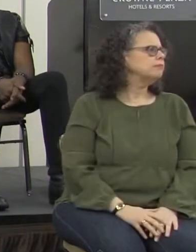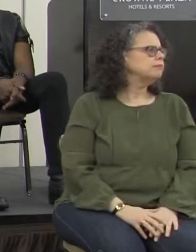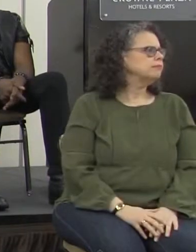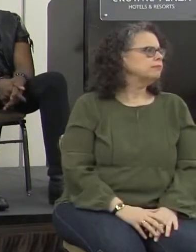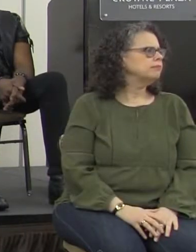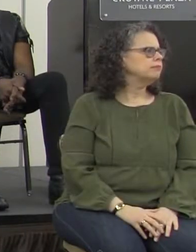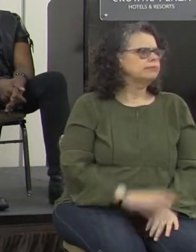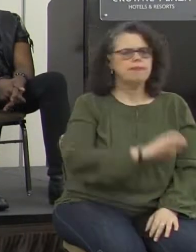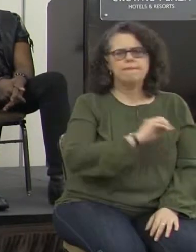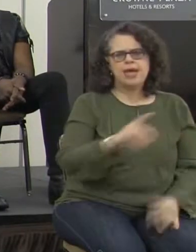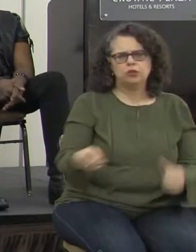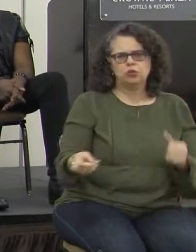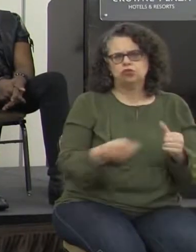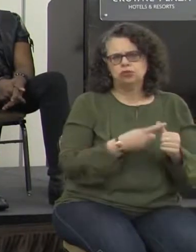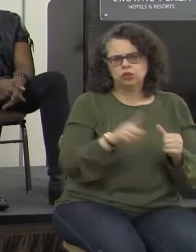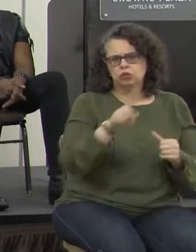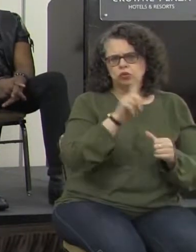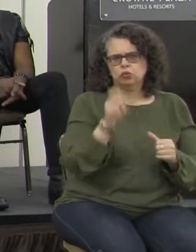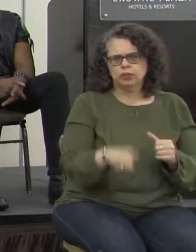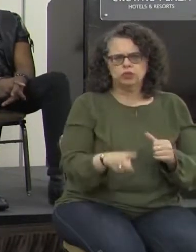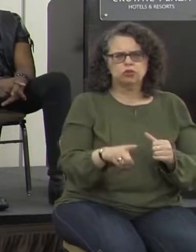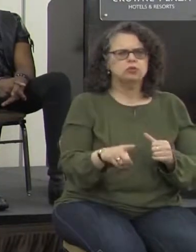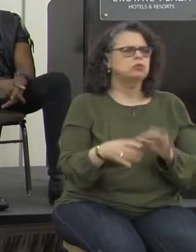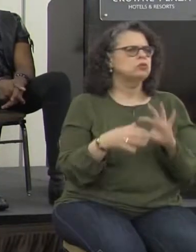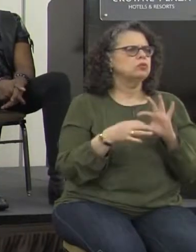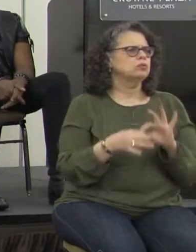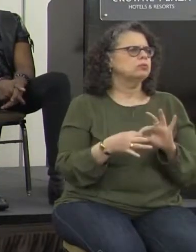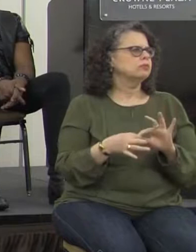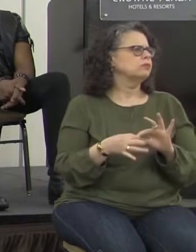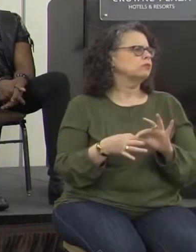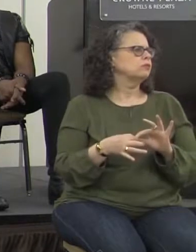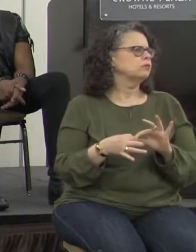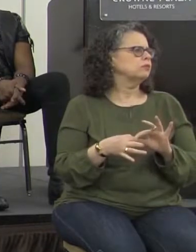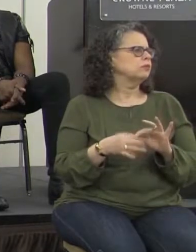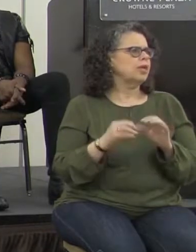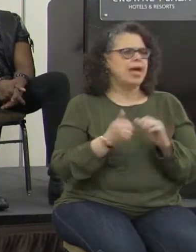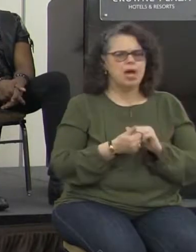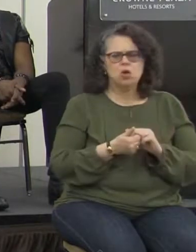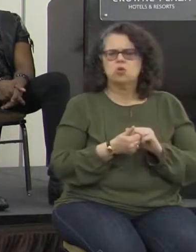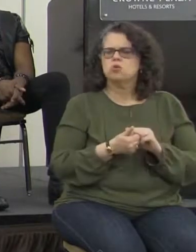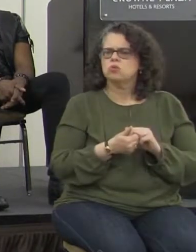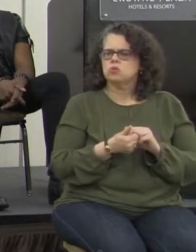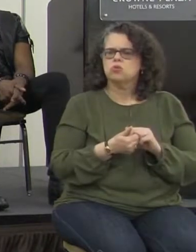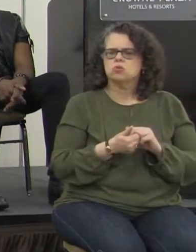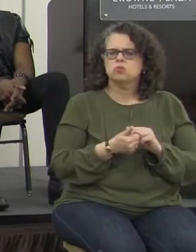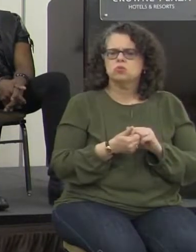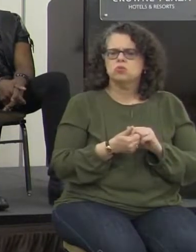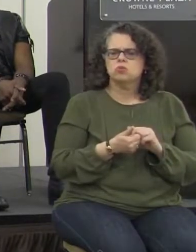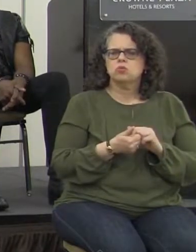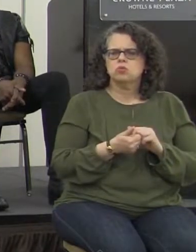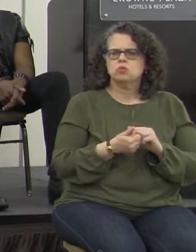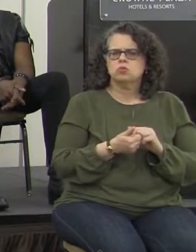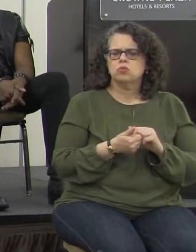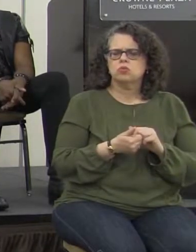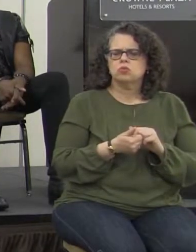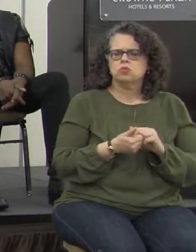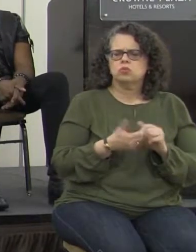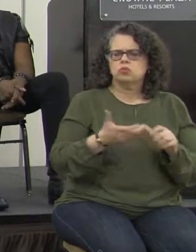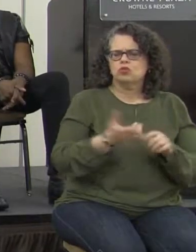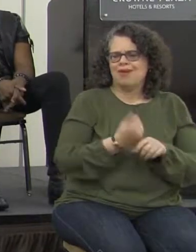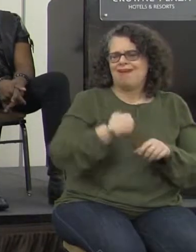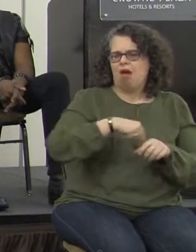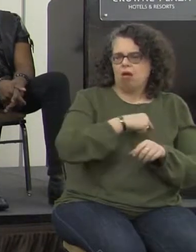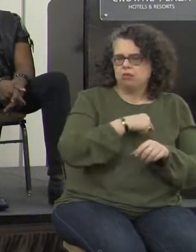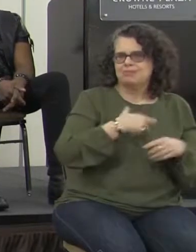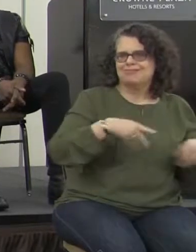Back to the original question about how to get us coming to the POC events.